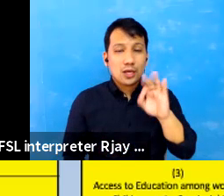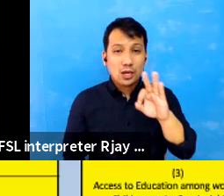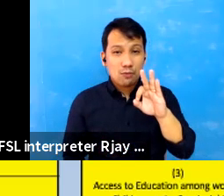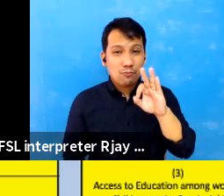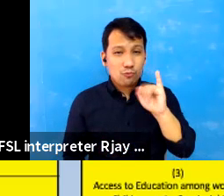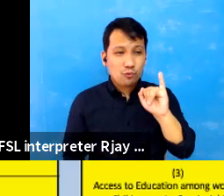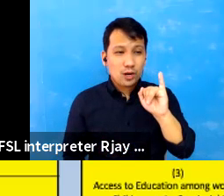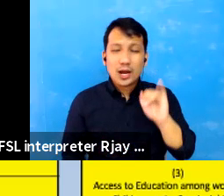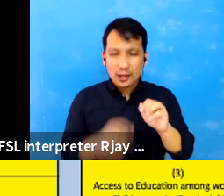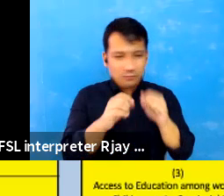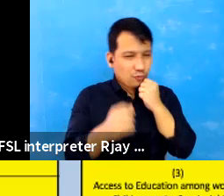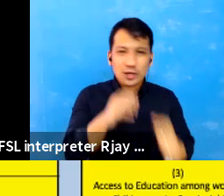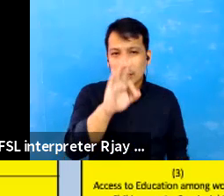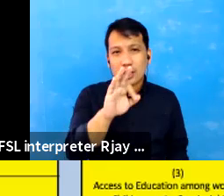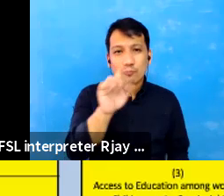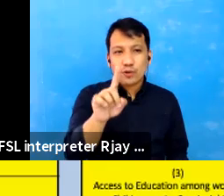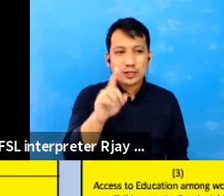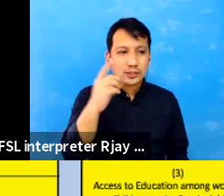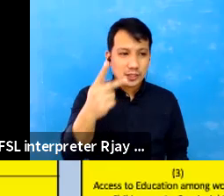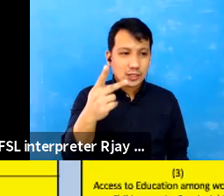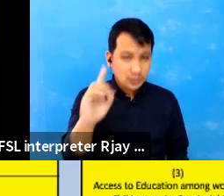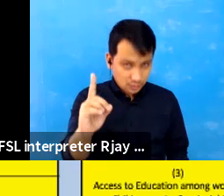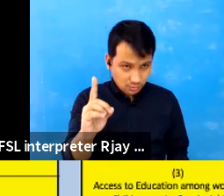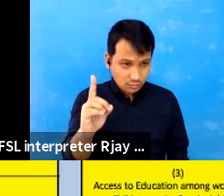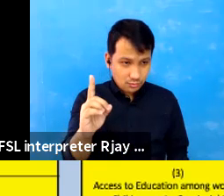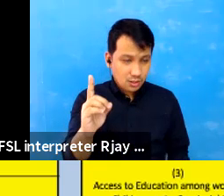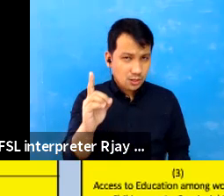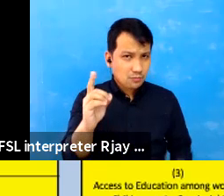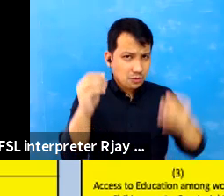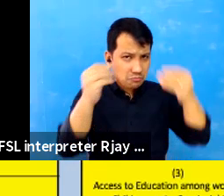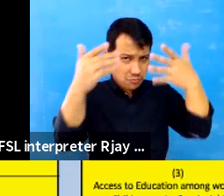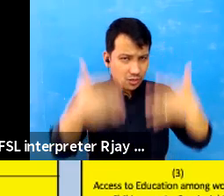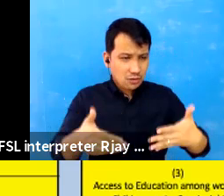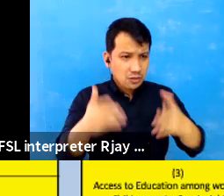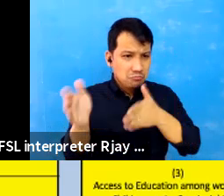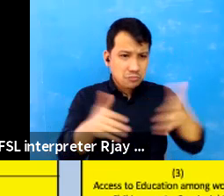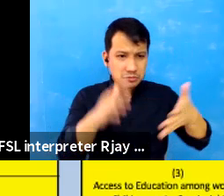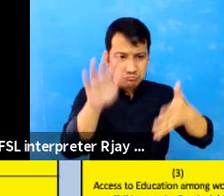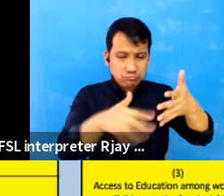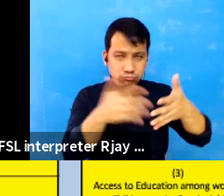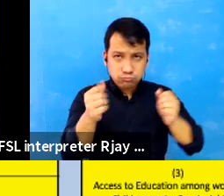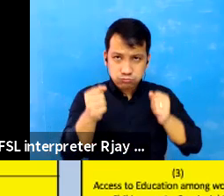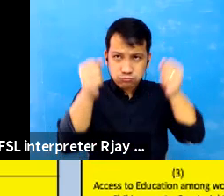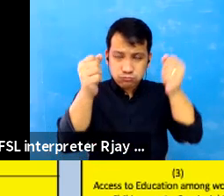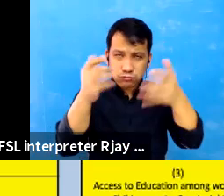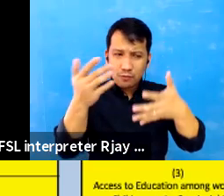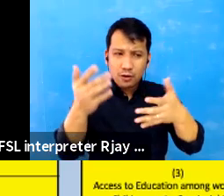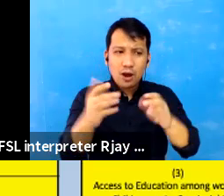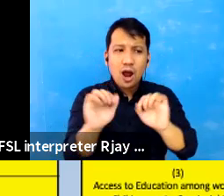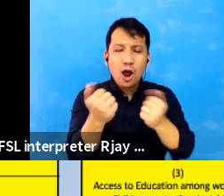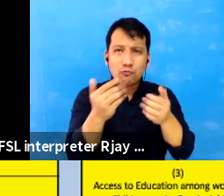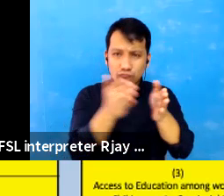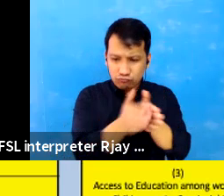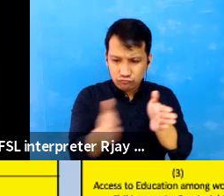technical roadmap. This tool gives us a clear picture of our health and nutrition system and how